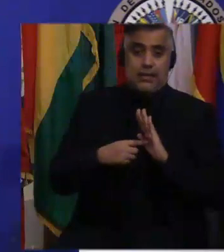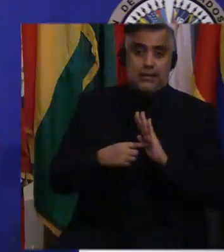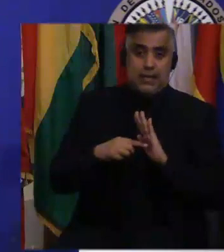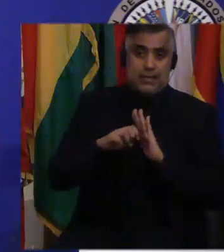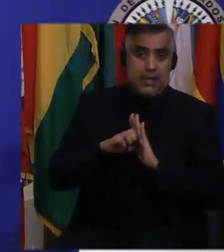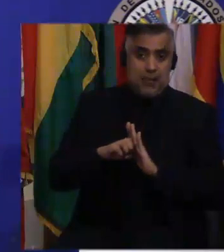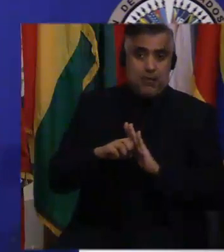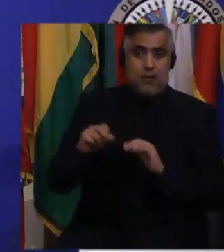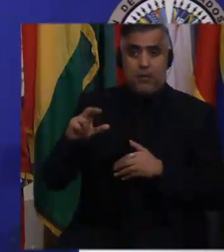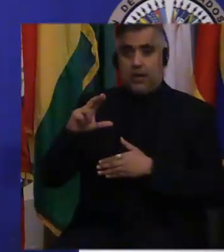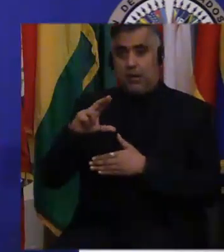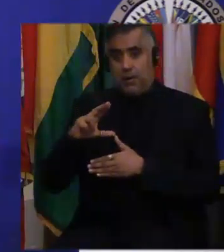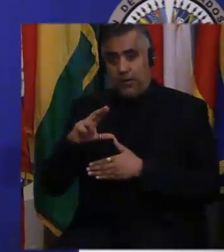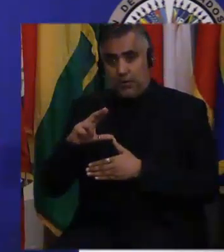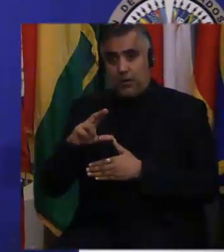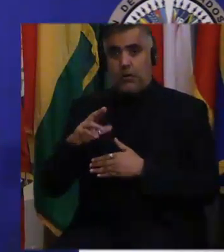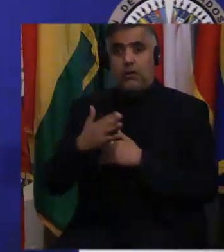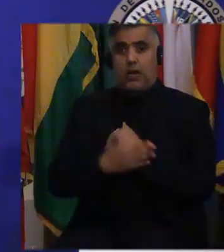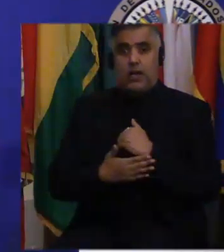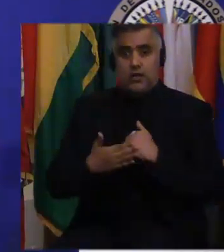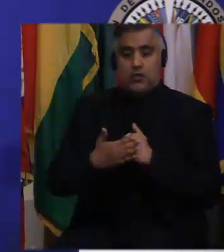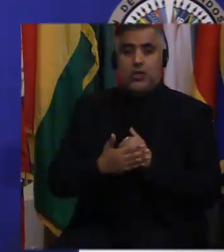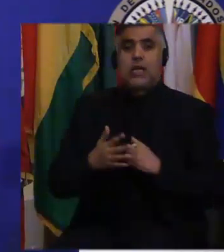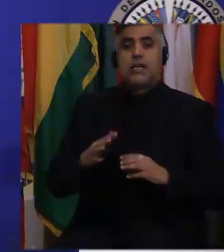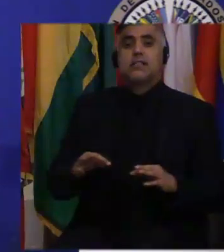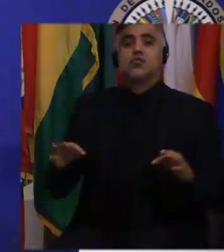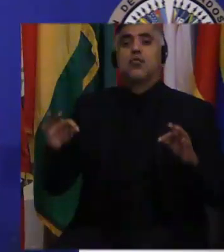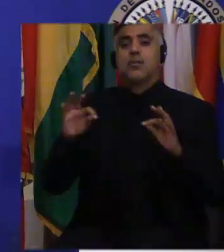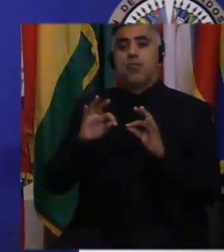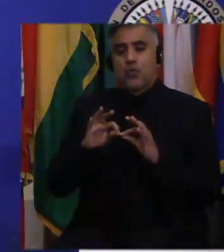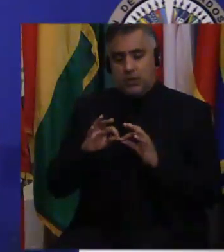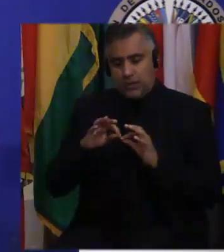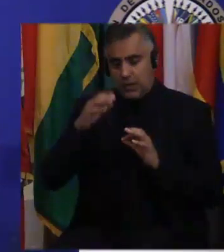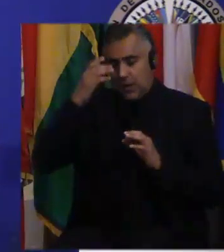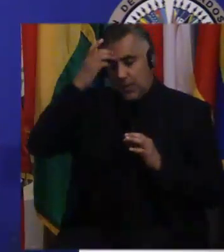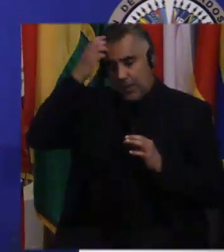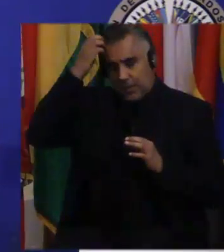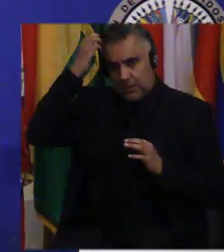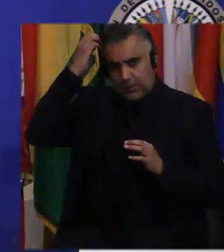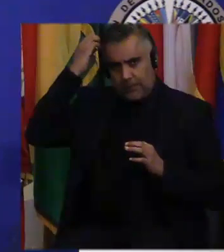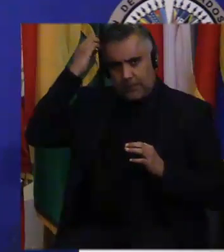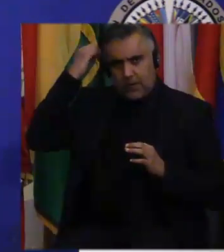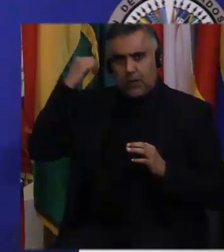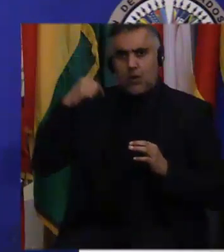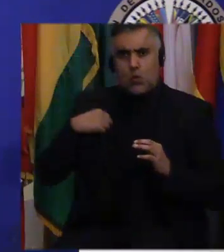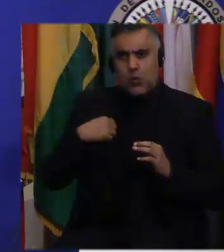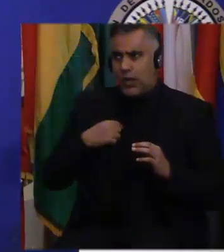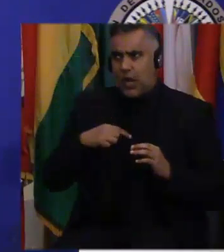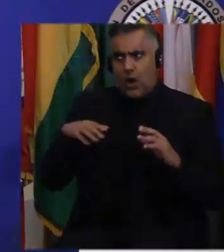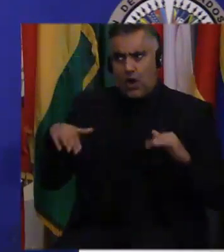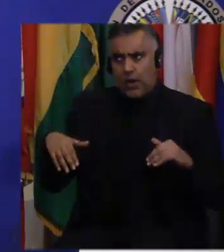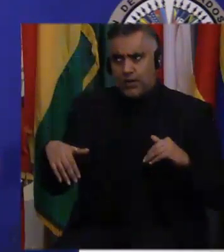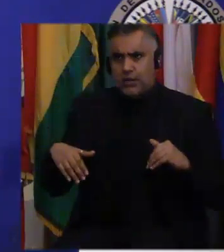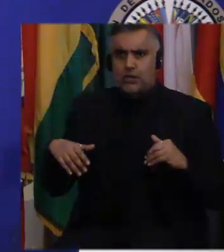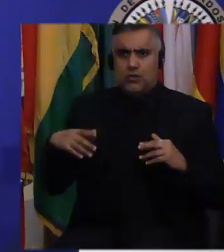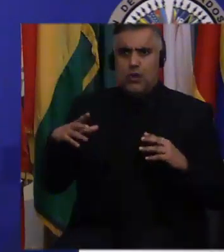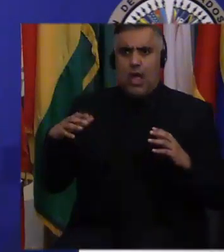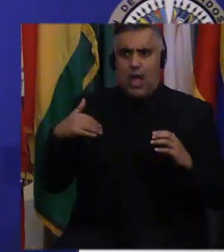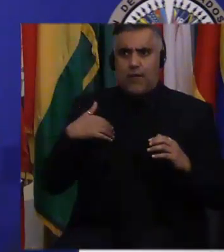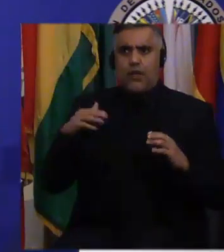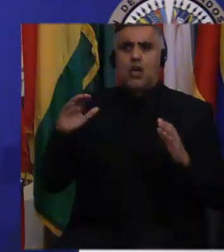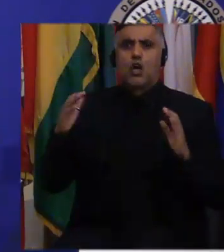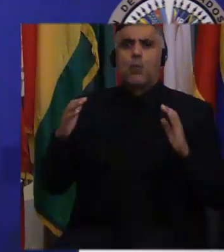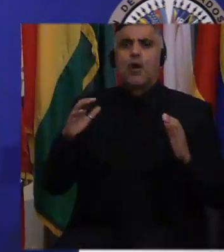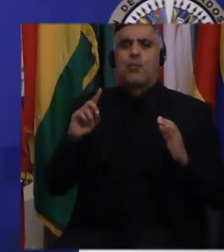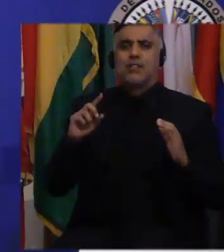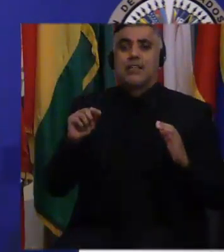Latin American countries and model law on femicide is extremely important. But we are not yet at the level of having comparable data.